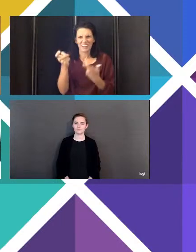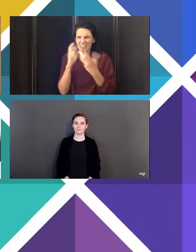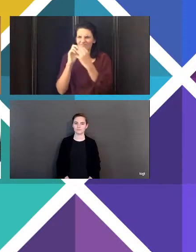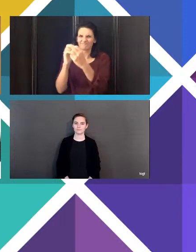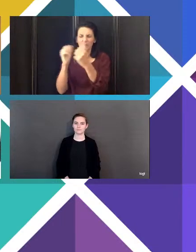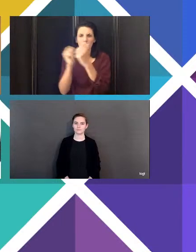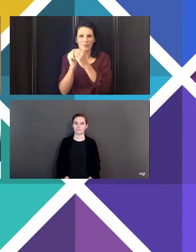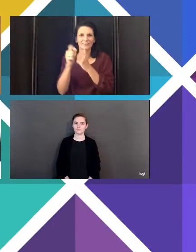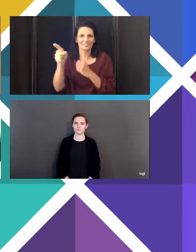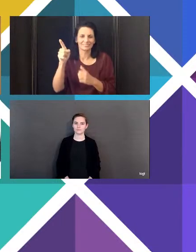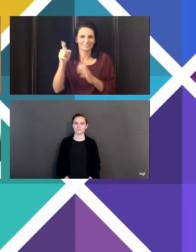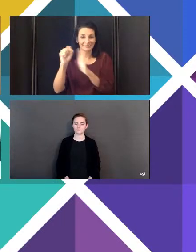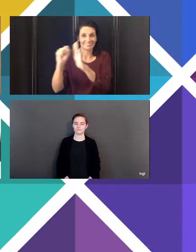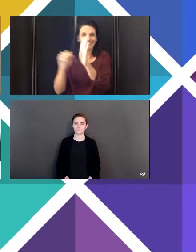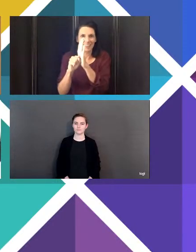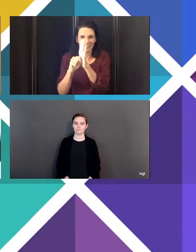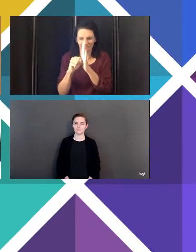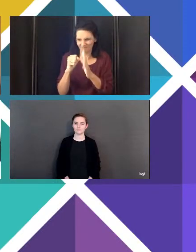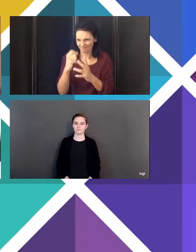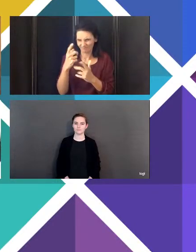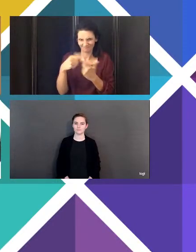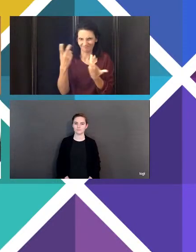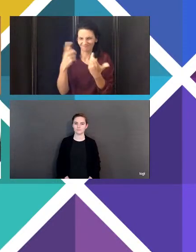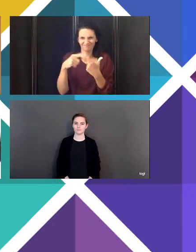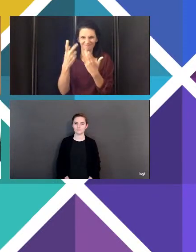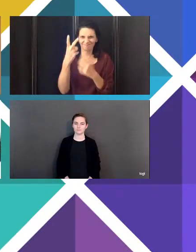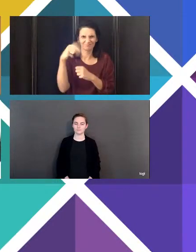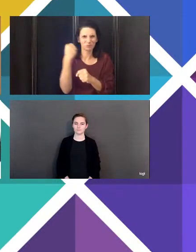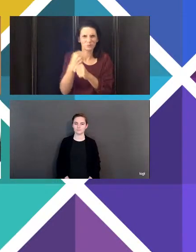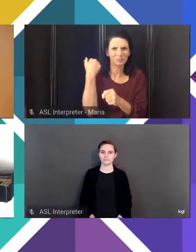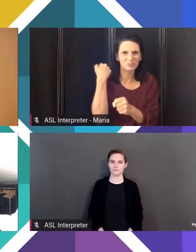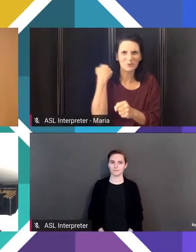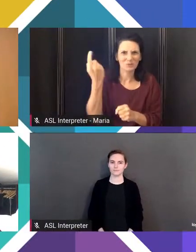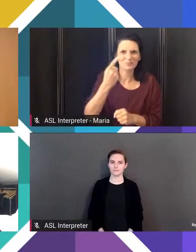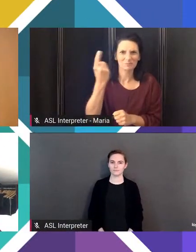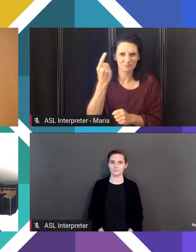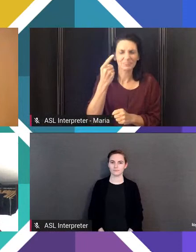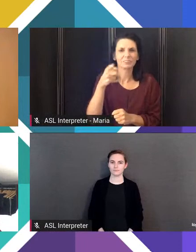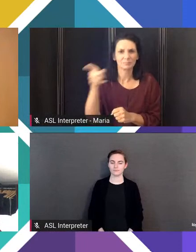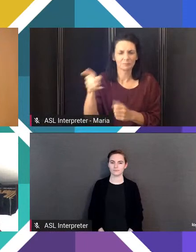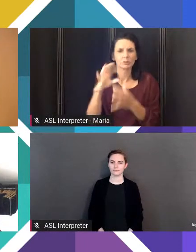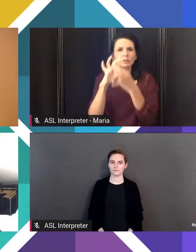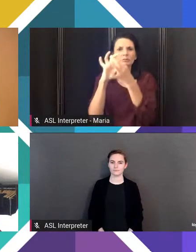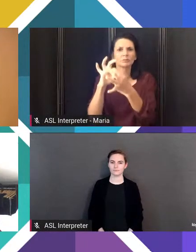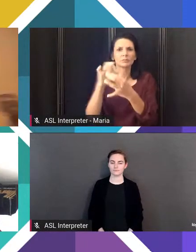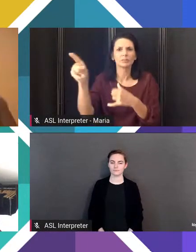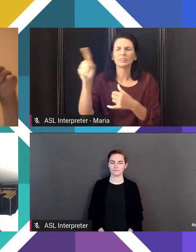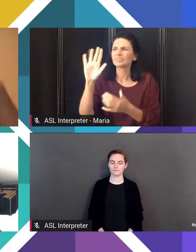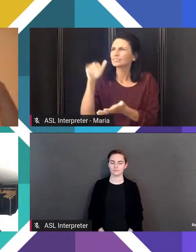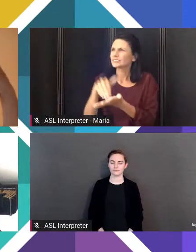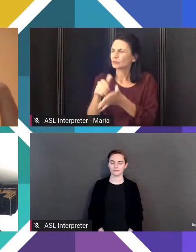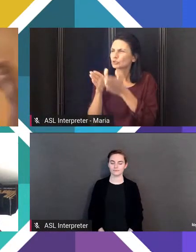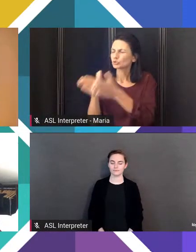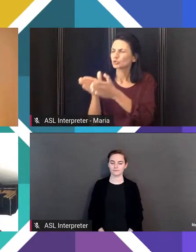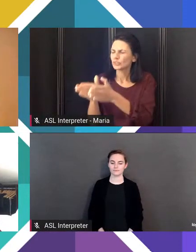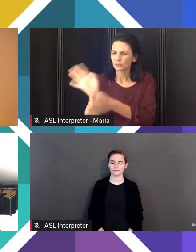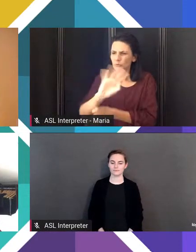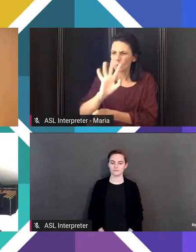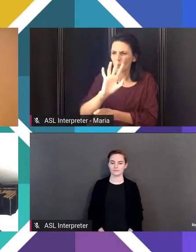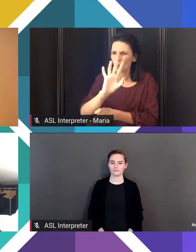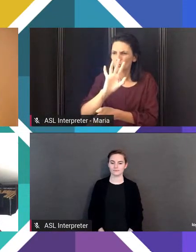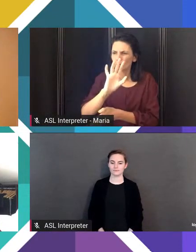ago, 2 years ago, on the stage over on Center Street, or not Center Street, whatever, what's that street? College